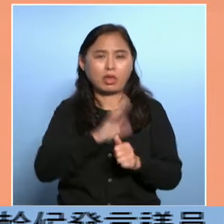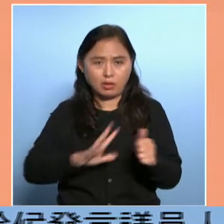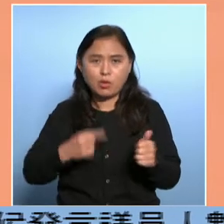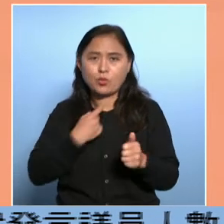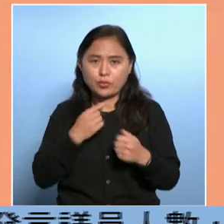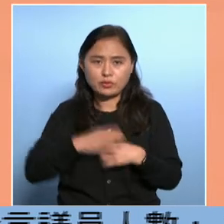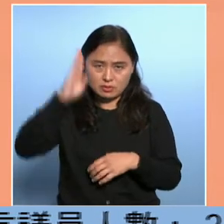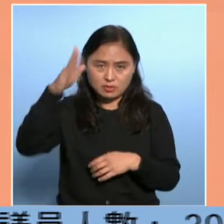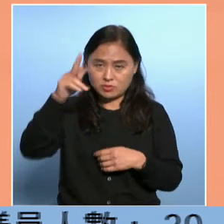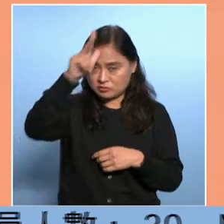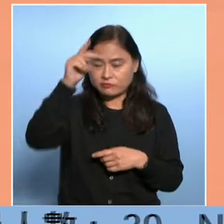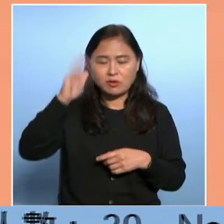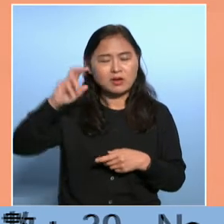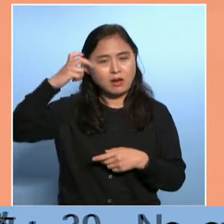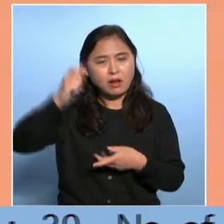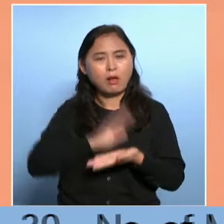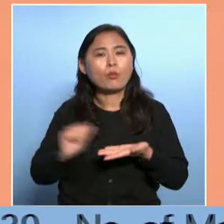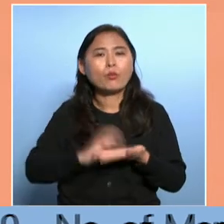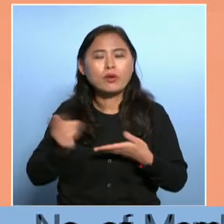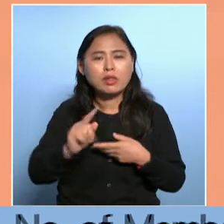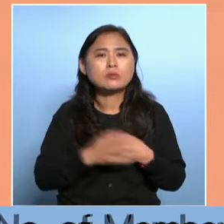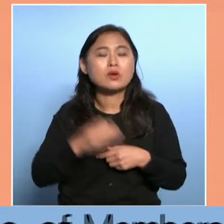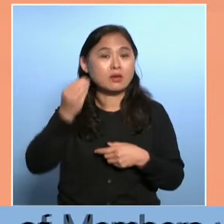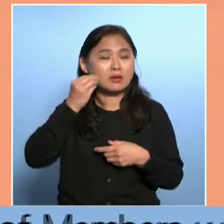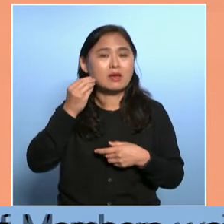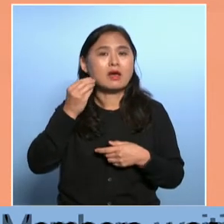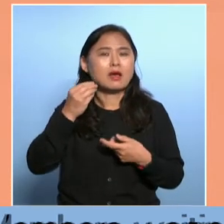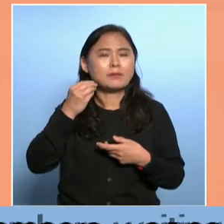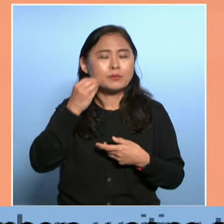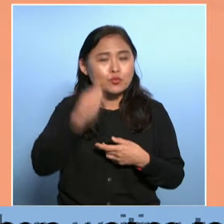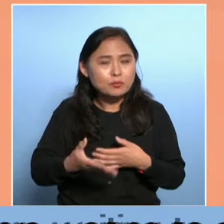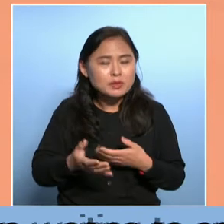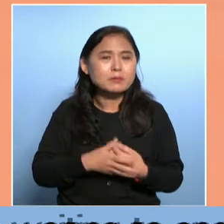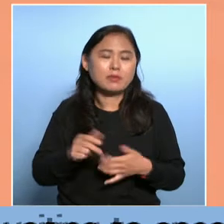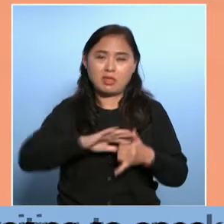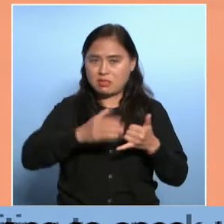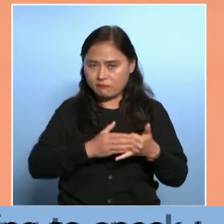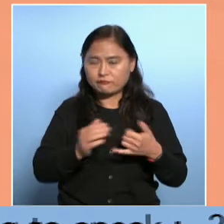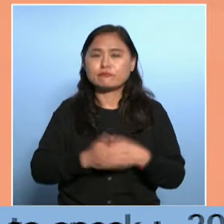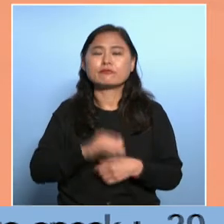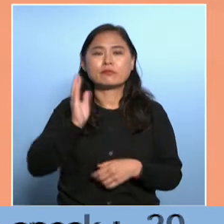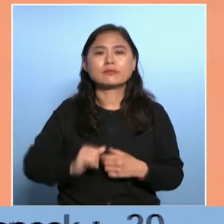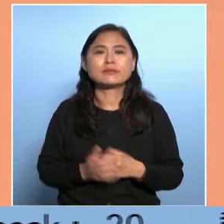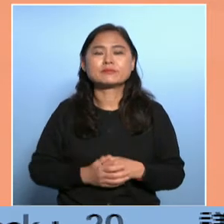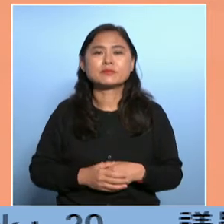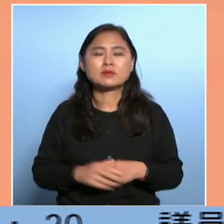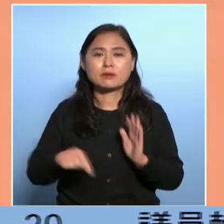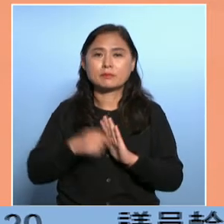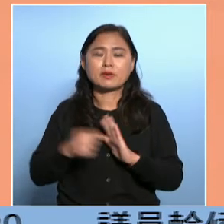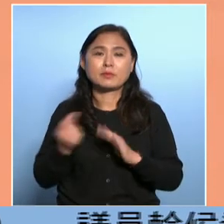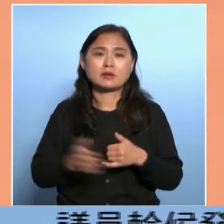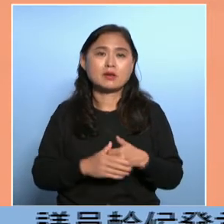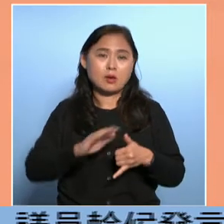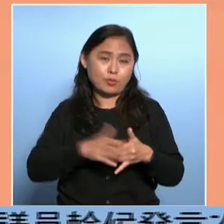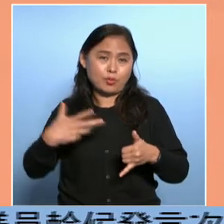to give birth and care for the babies. So I hope the government should offer